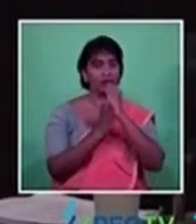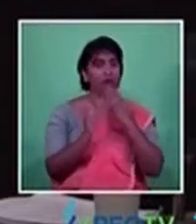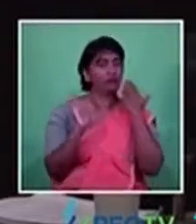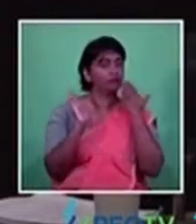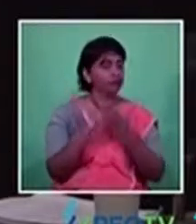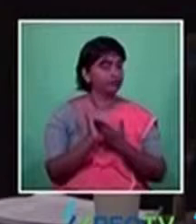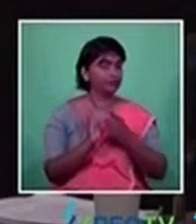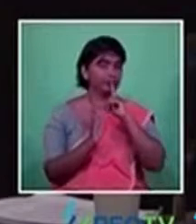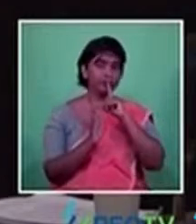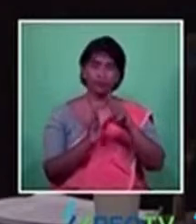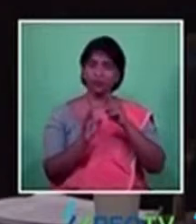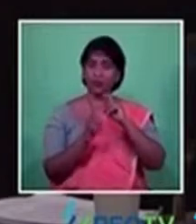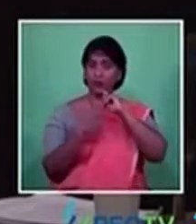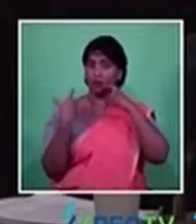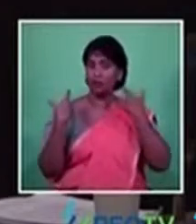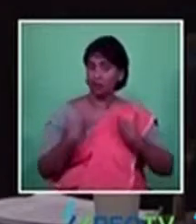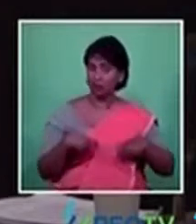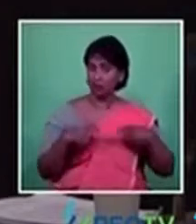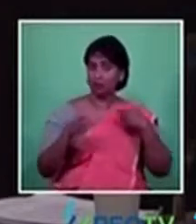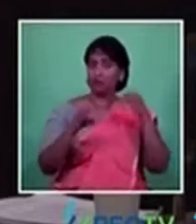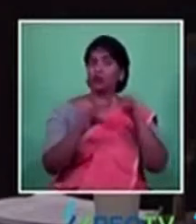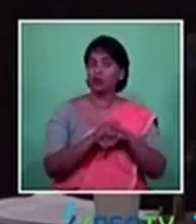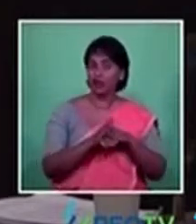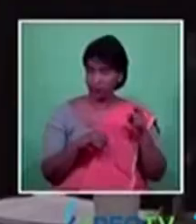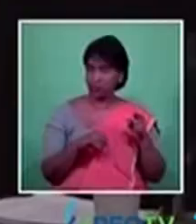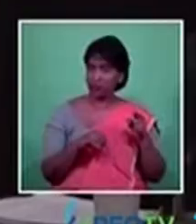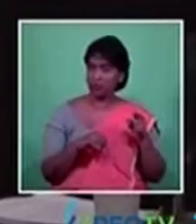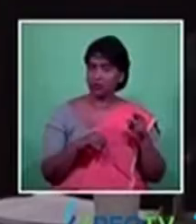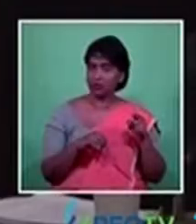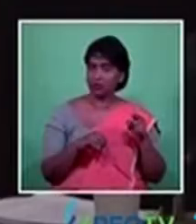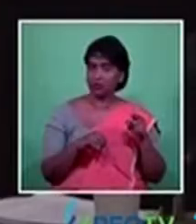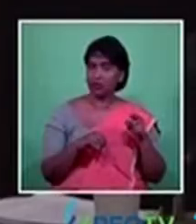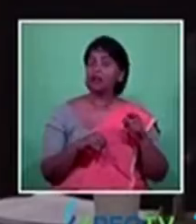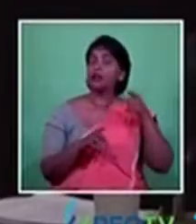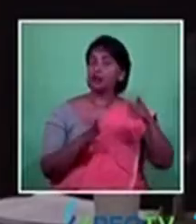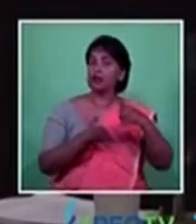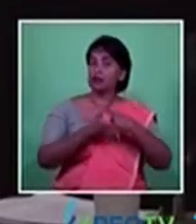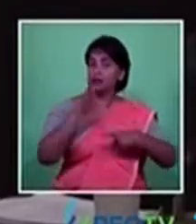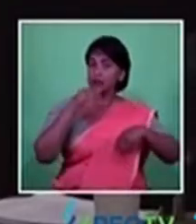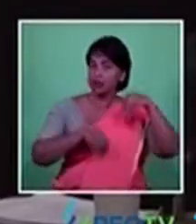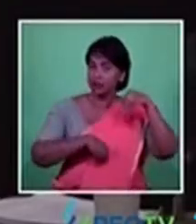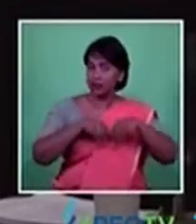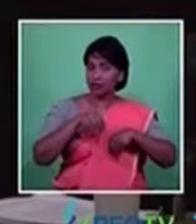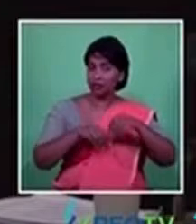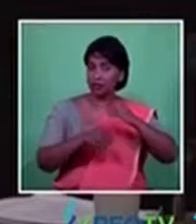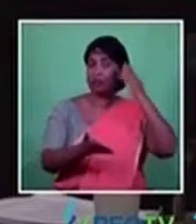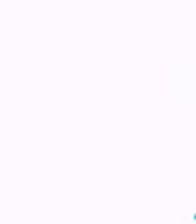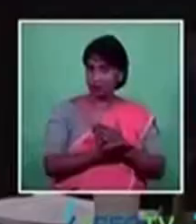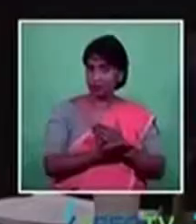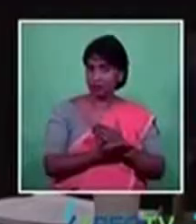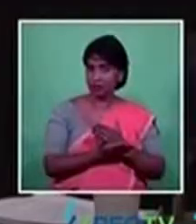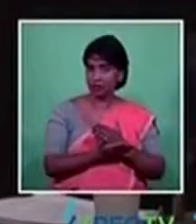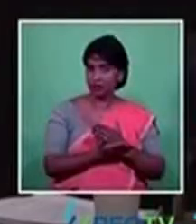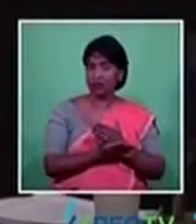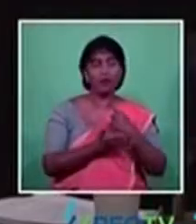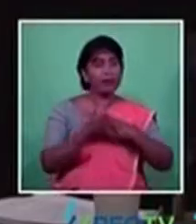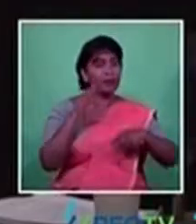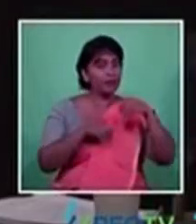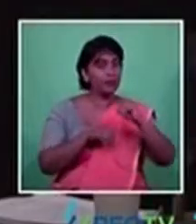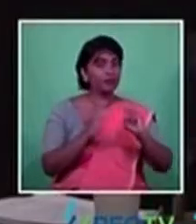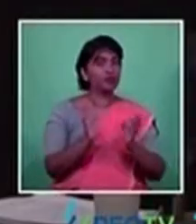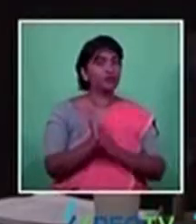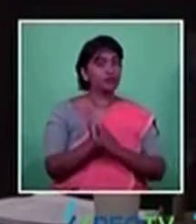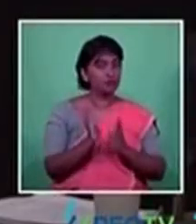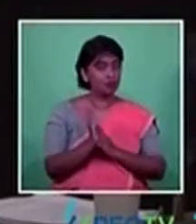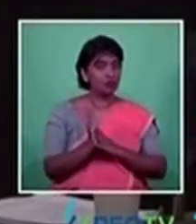The cabinet is represented by a number of President's Council, including Dr. Vijayadasa Rajapaksa, Ali Sabri and Nimal Siripala de Silva. Did the